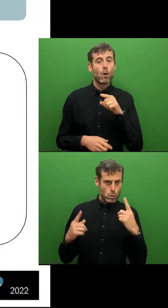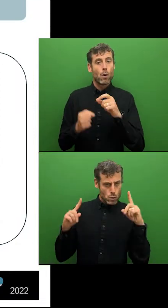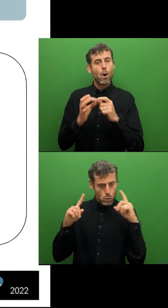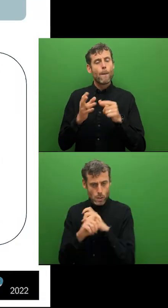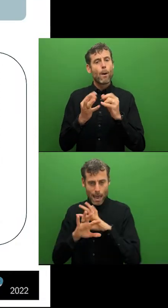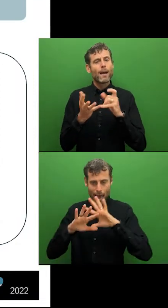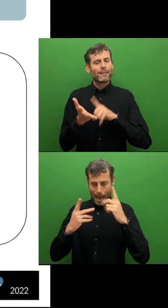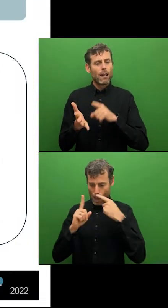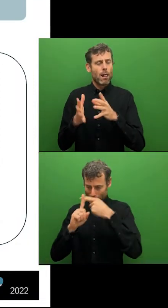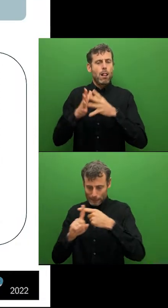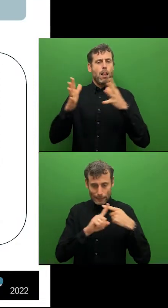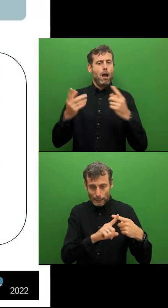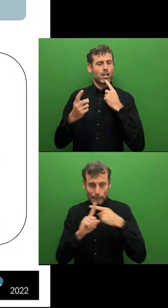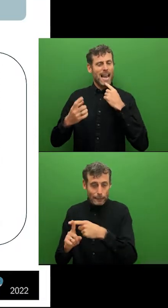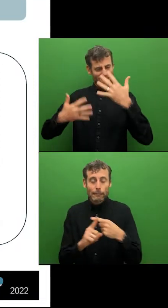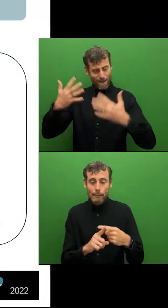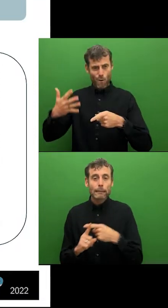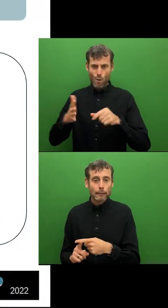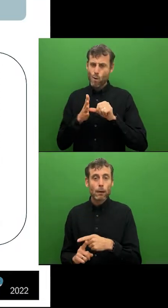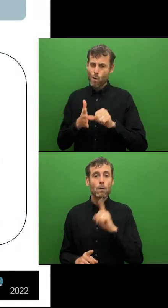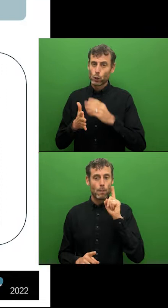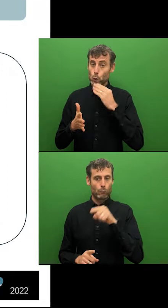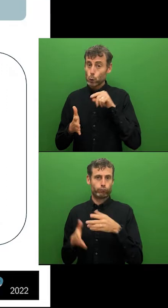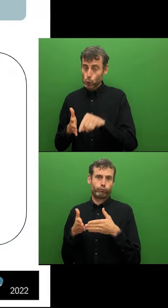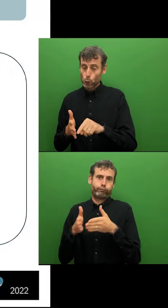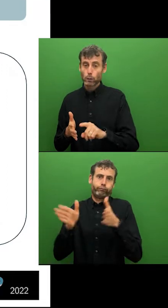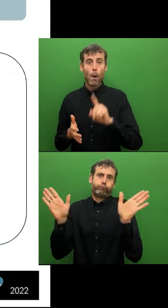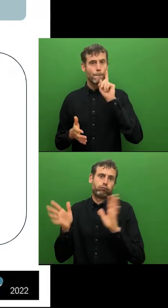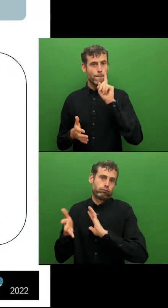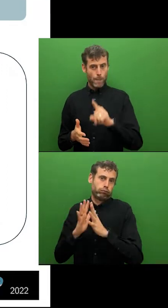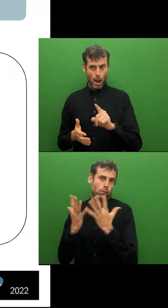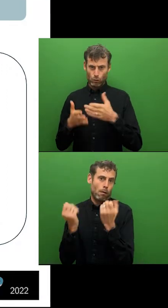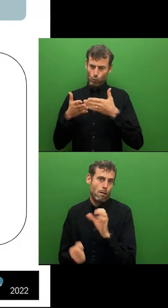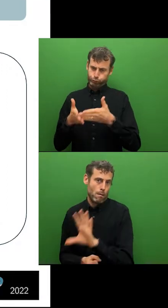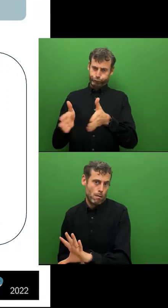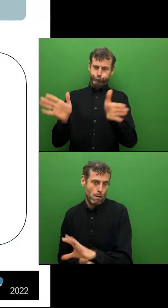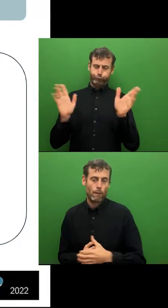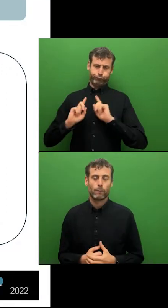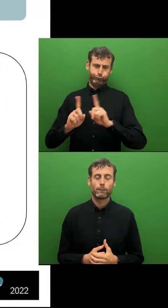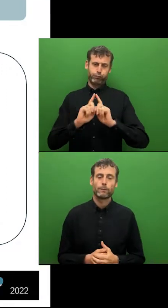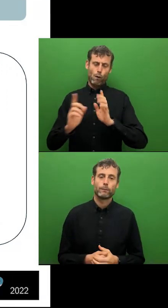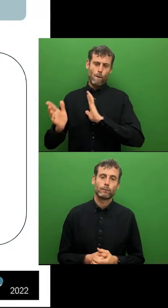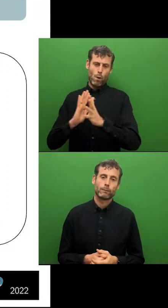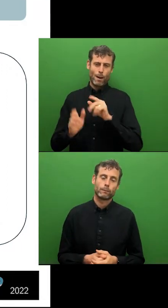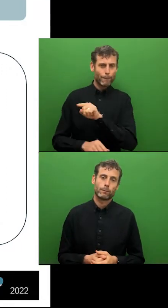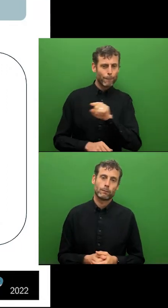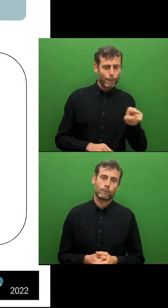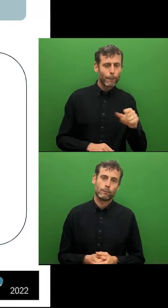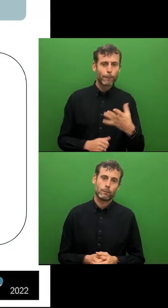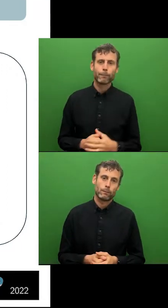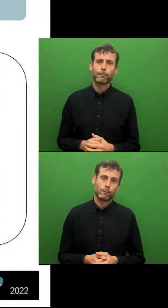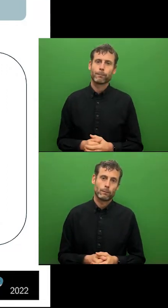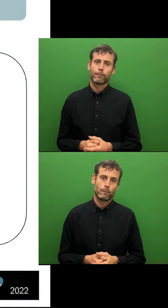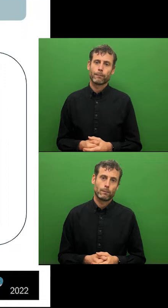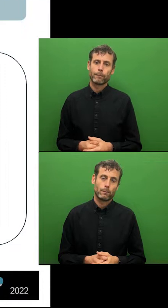difficult dataset to work with, but also makes BobSL more representative of the unconstrained vocabulary used in all kinds of different